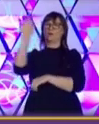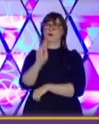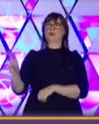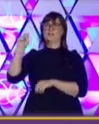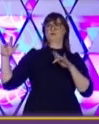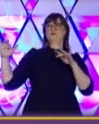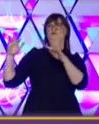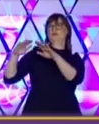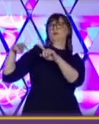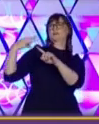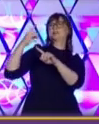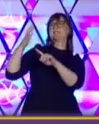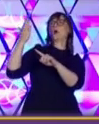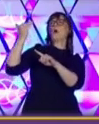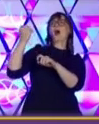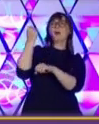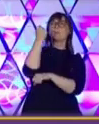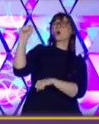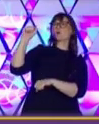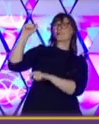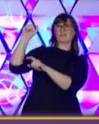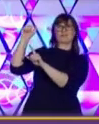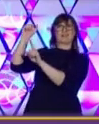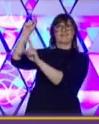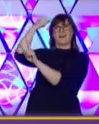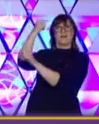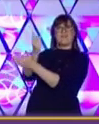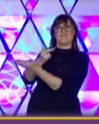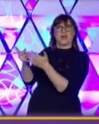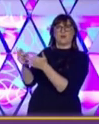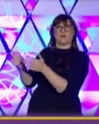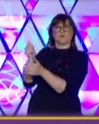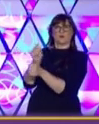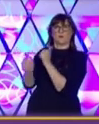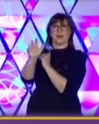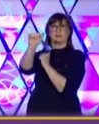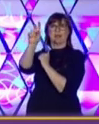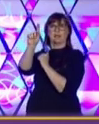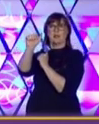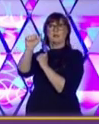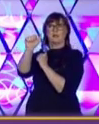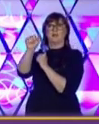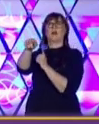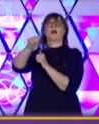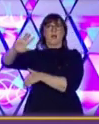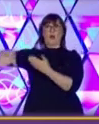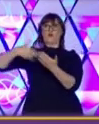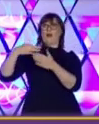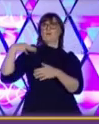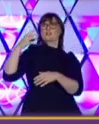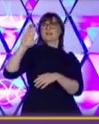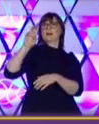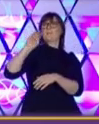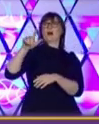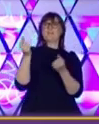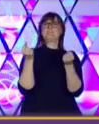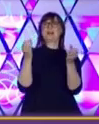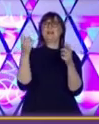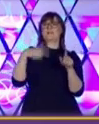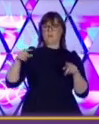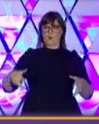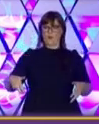D.C. to protest their government's failure to pass the ADA. When they arrived at the National Mall, dozens of them